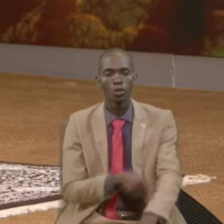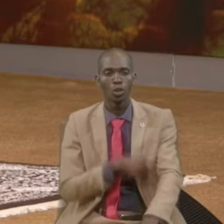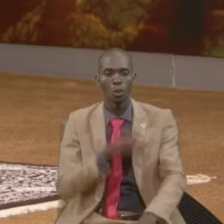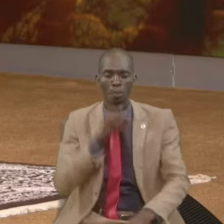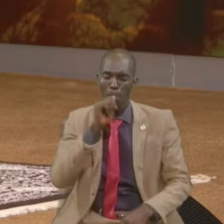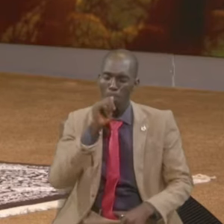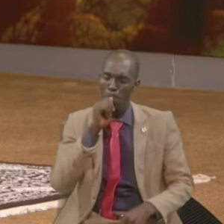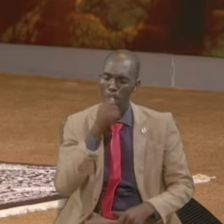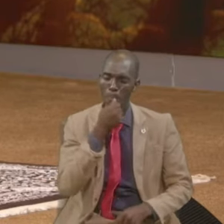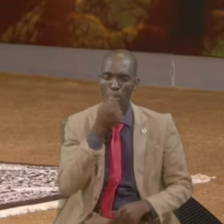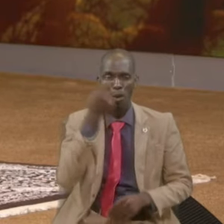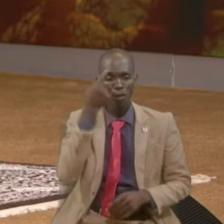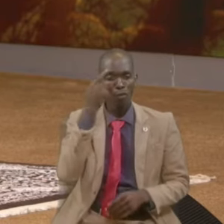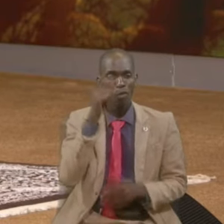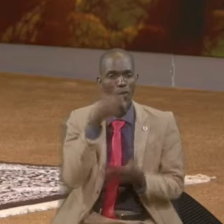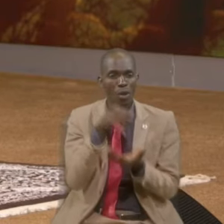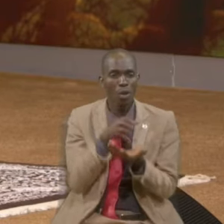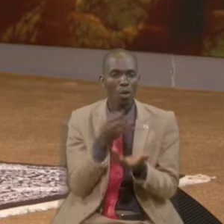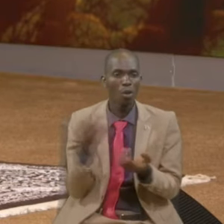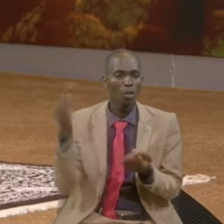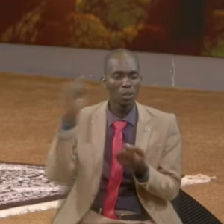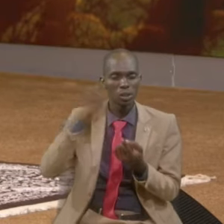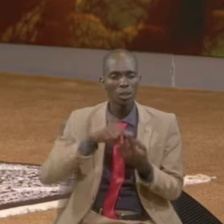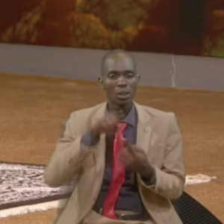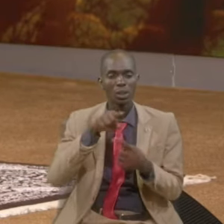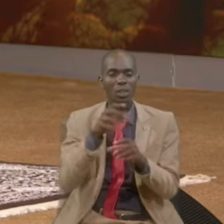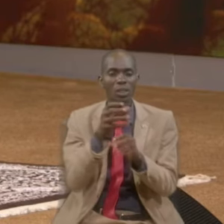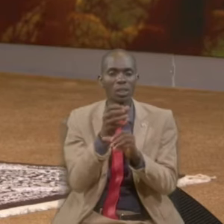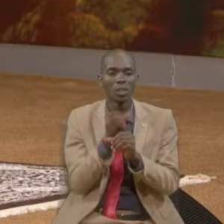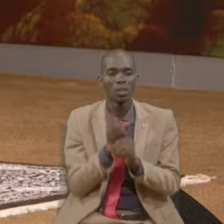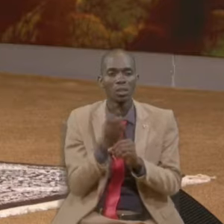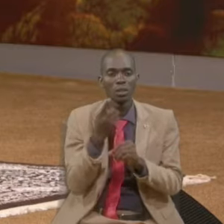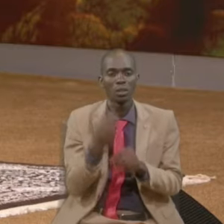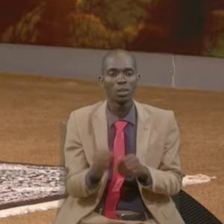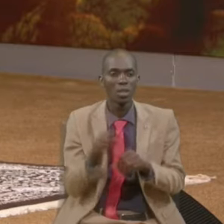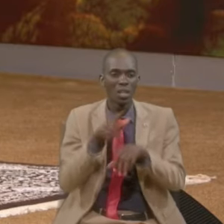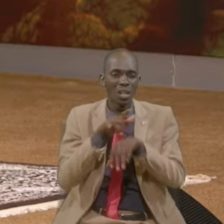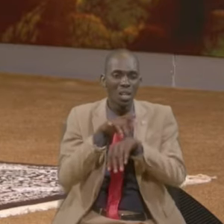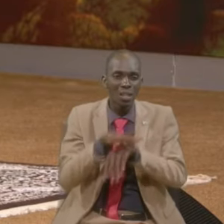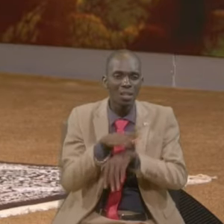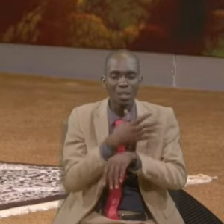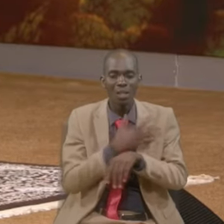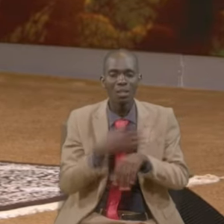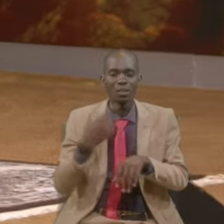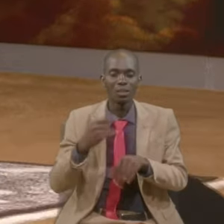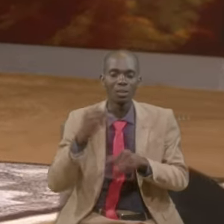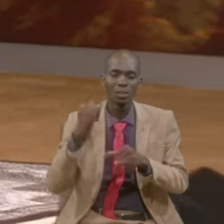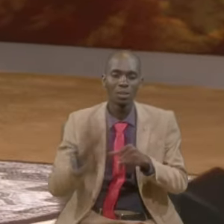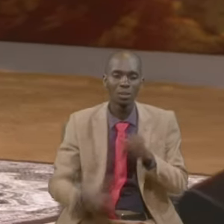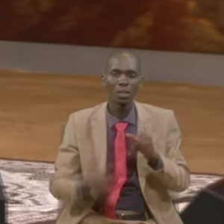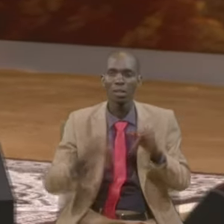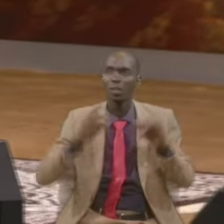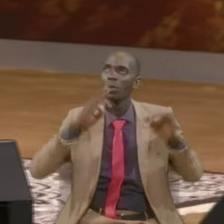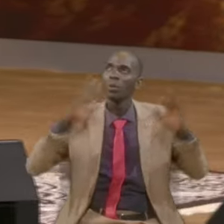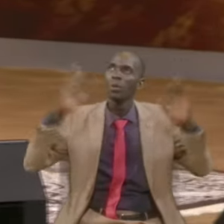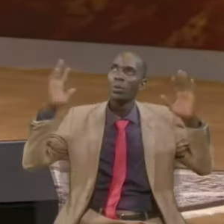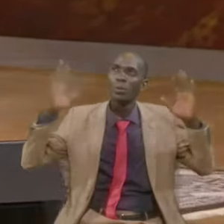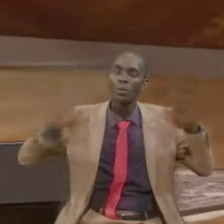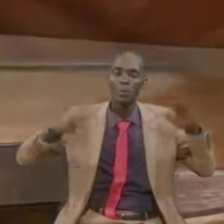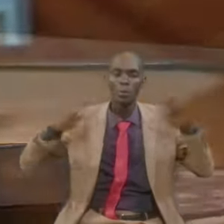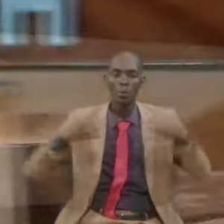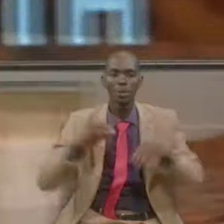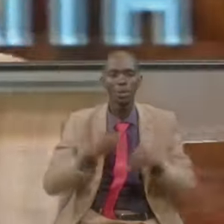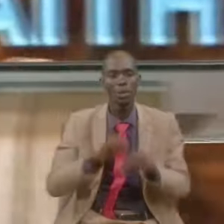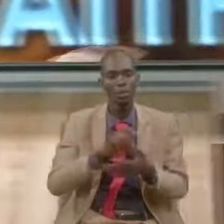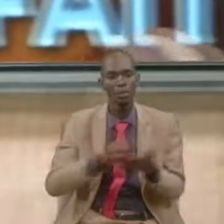for it, until he receive the early and the latter. Look at verse